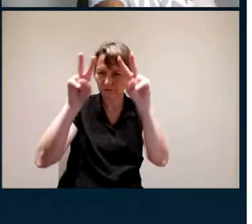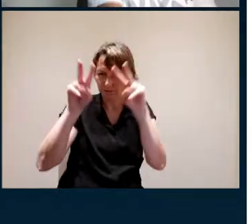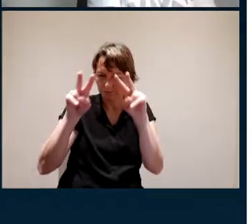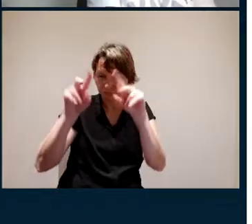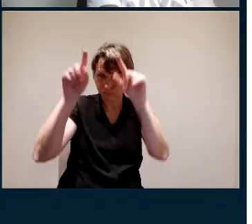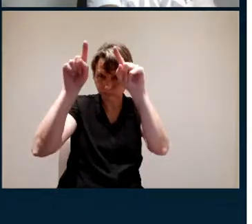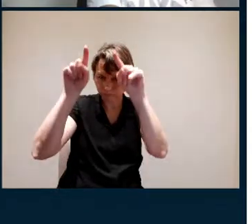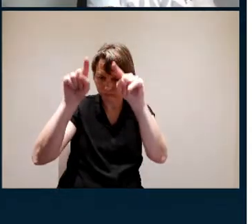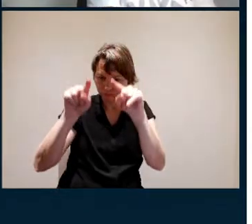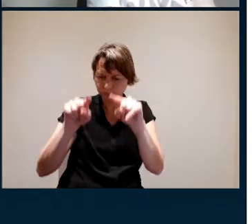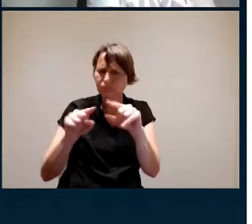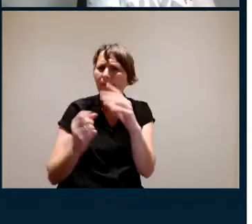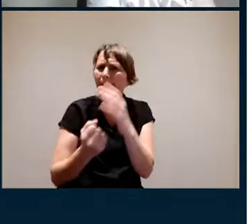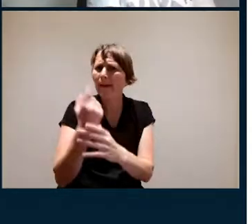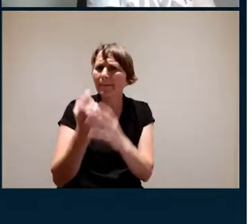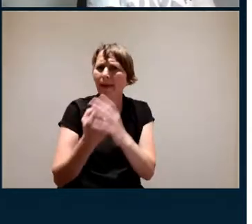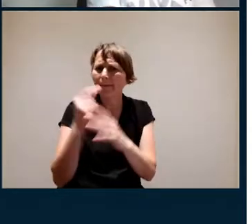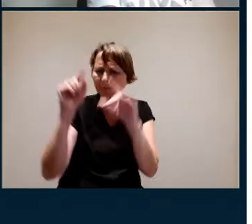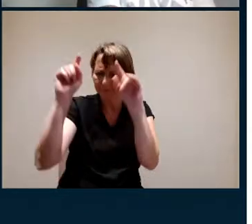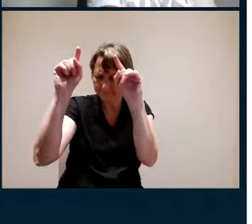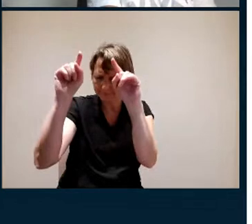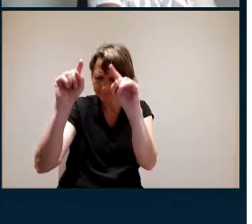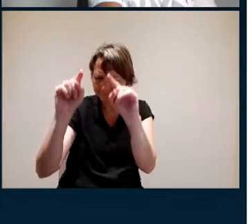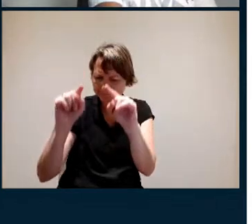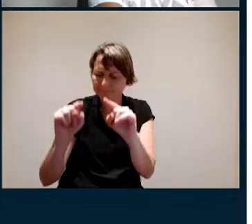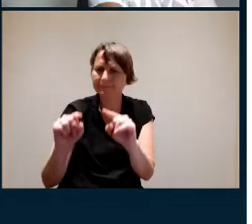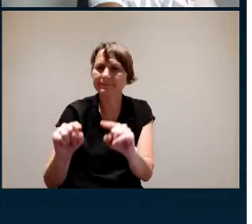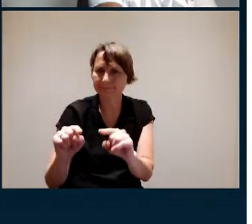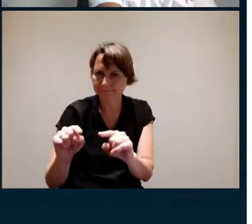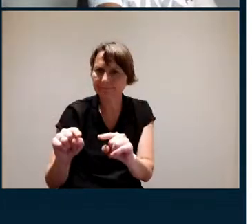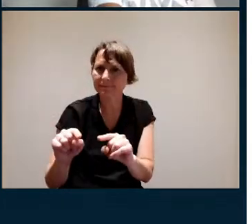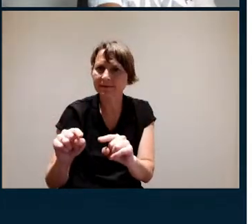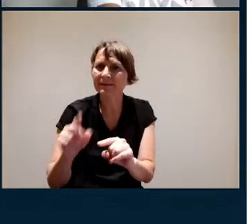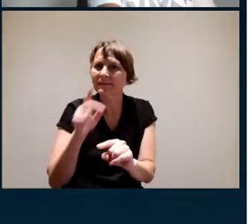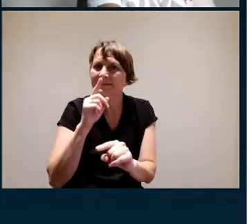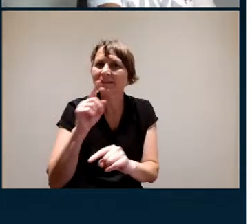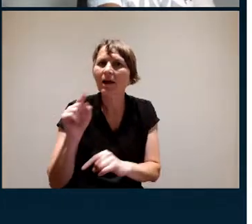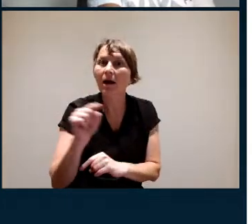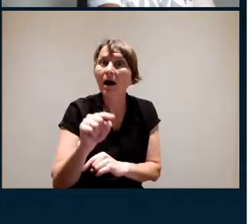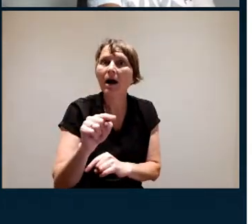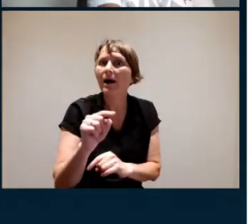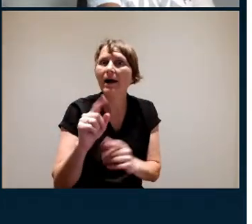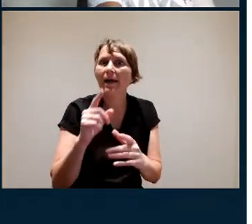a item on the DevOps team board that there is a deviation or there